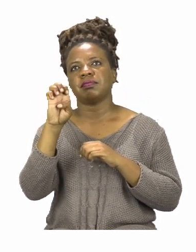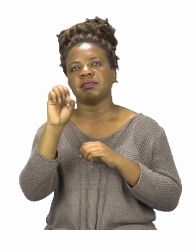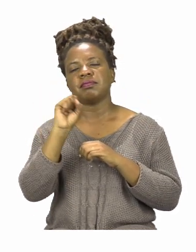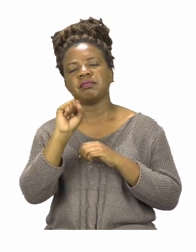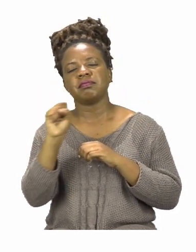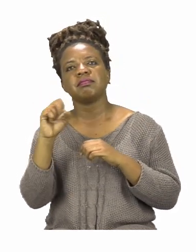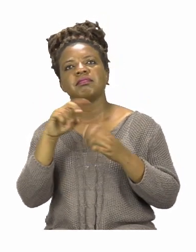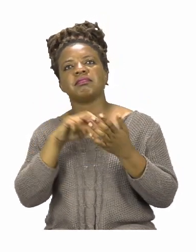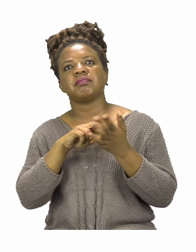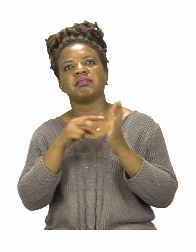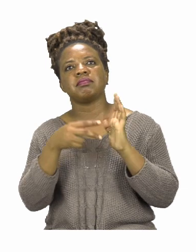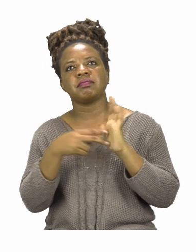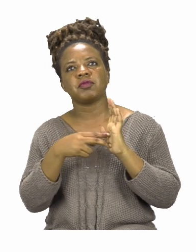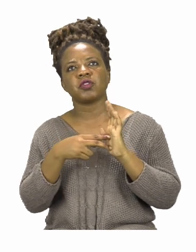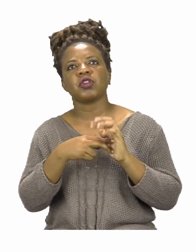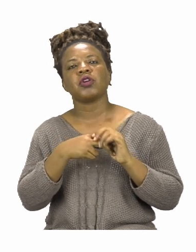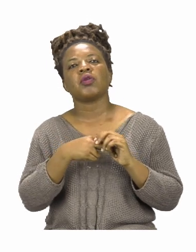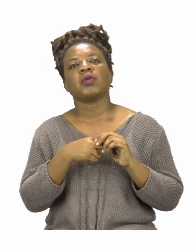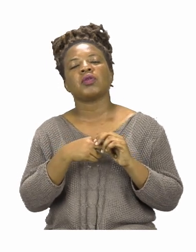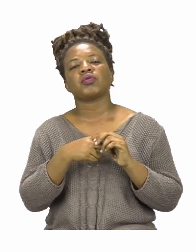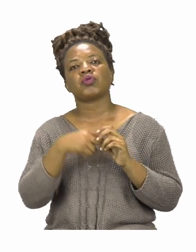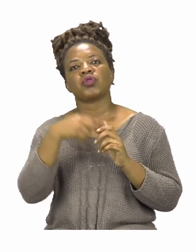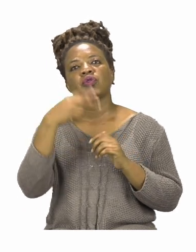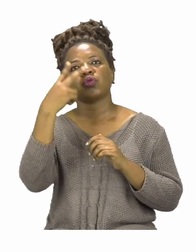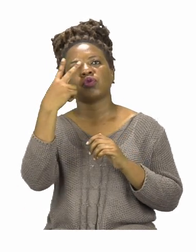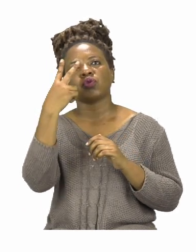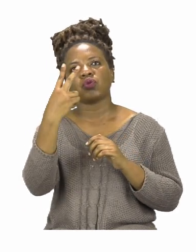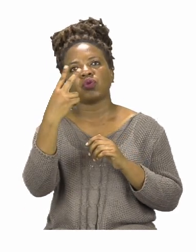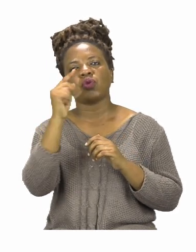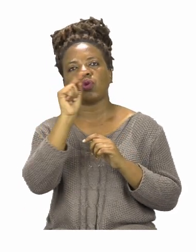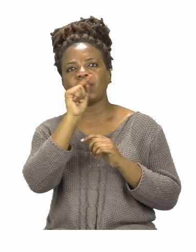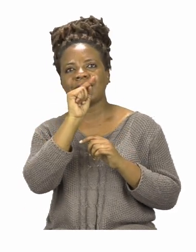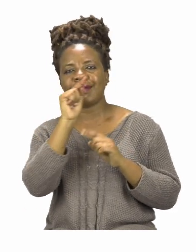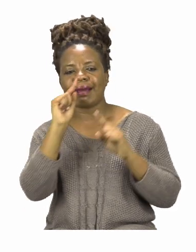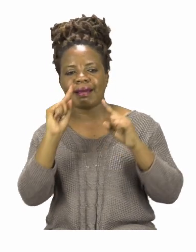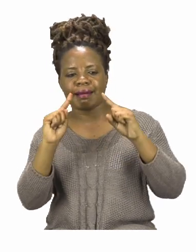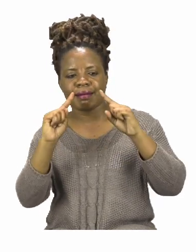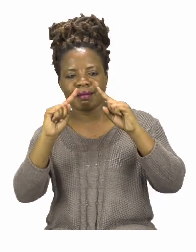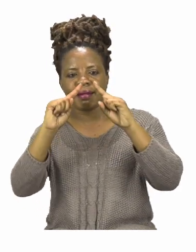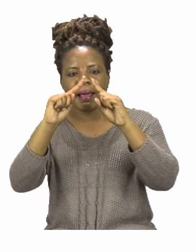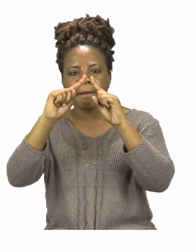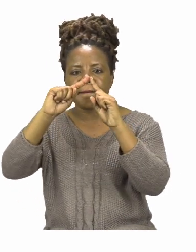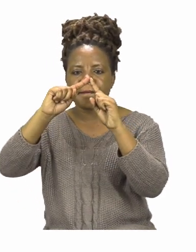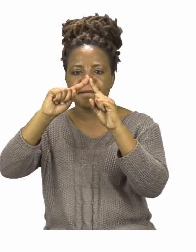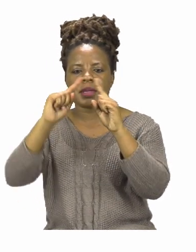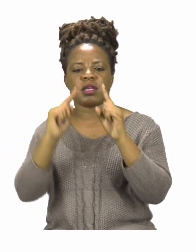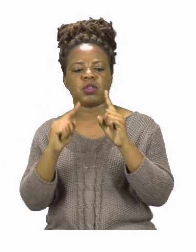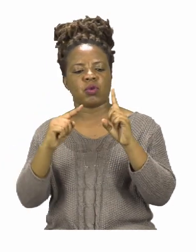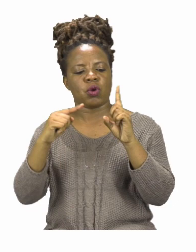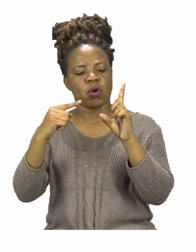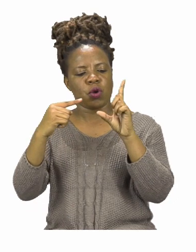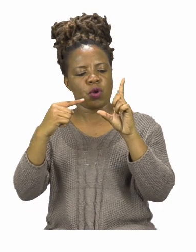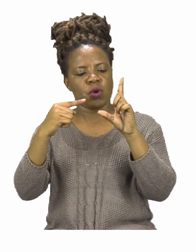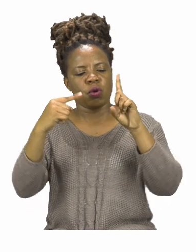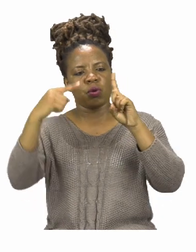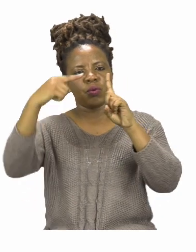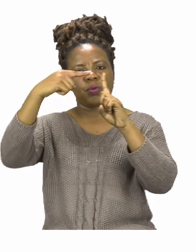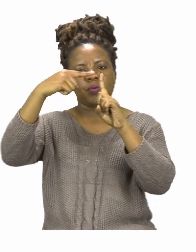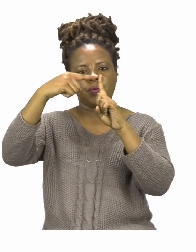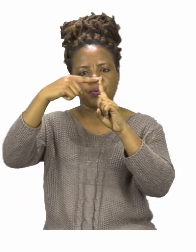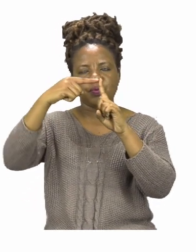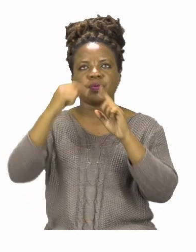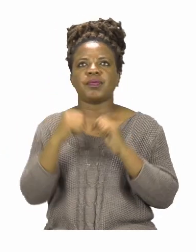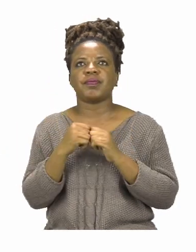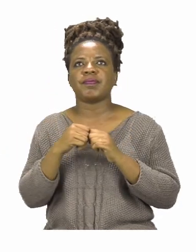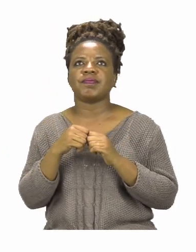to make a point. Now, the angle is called degrees, but we're not going to use that special name right now.